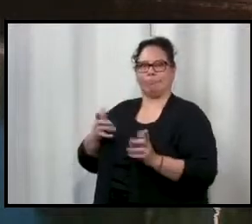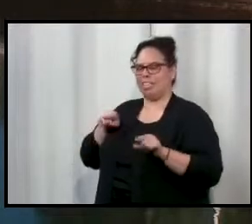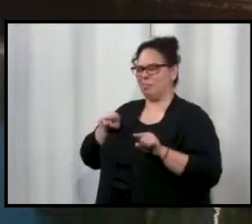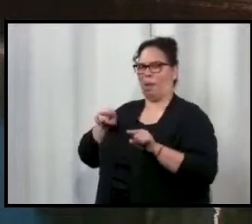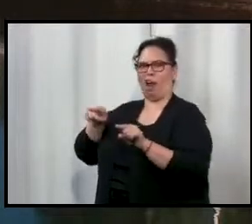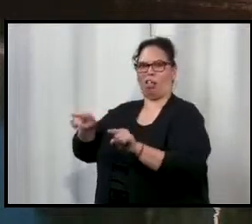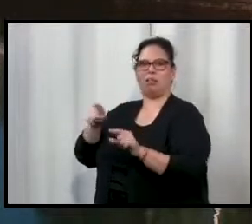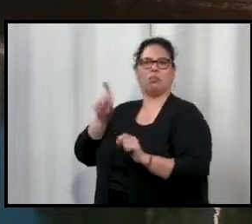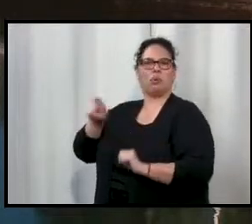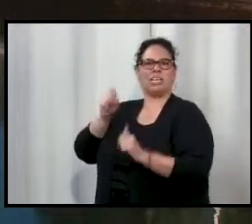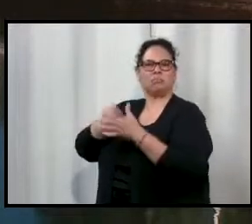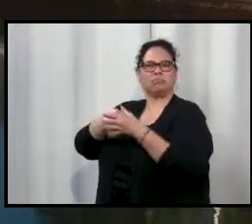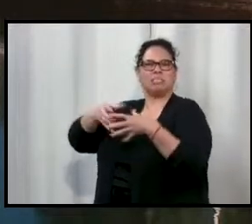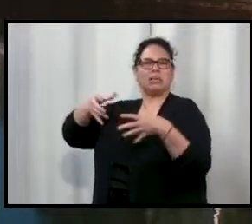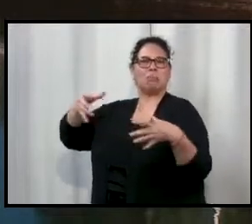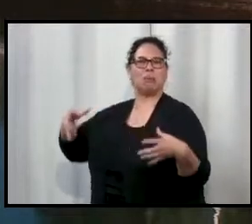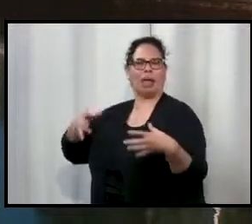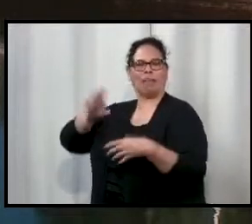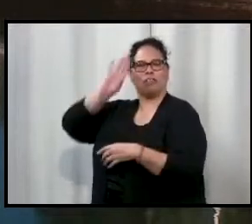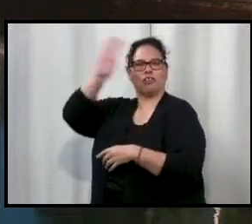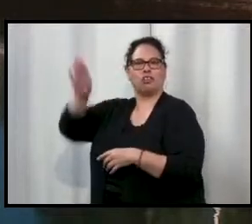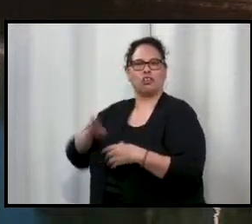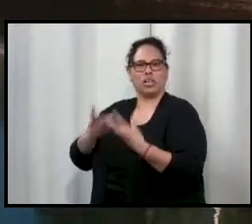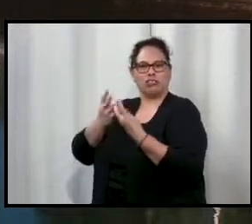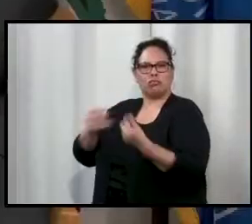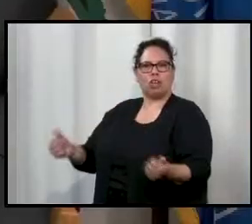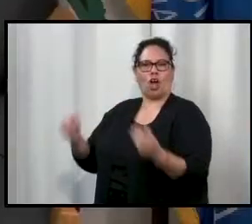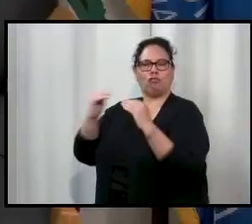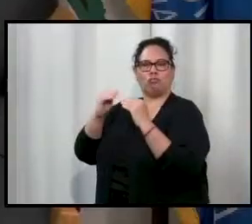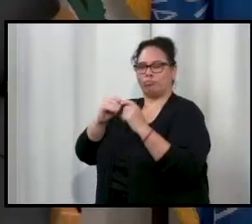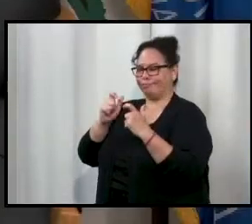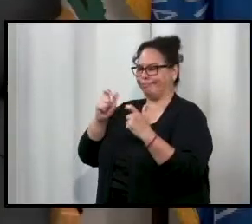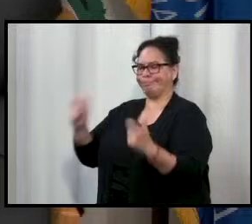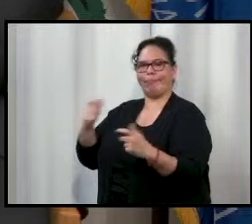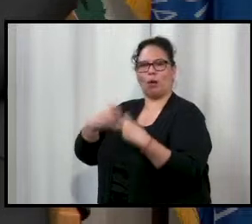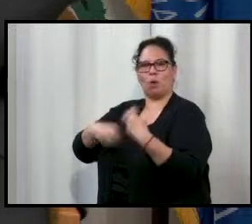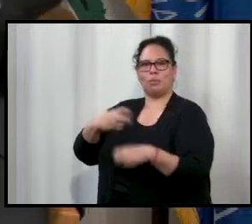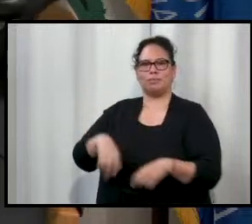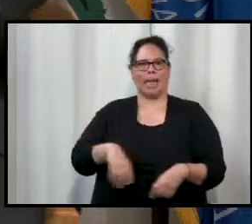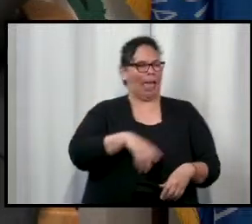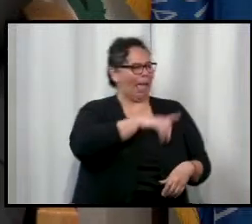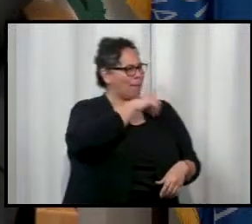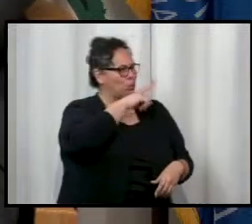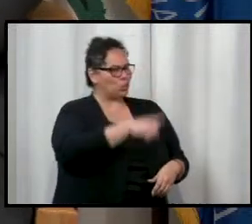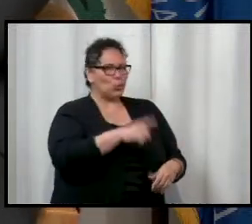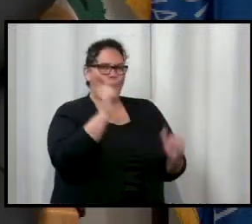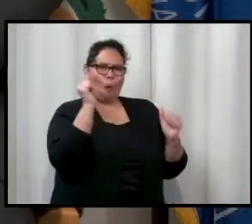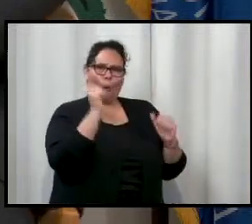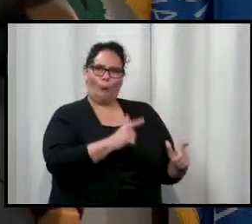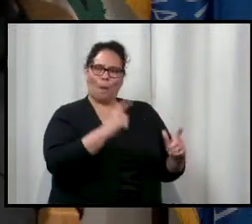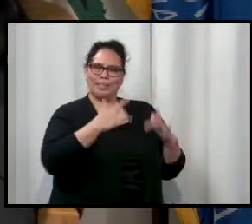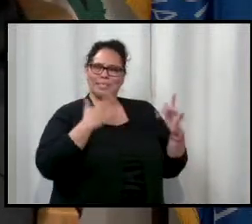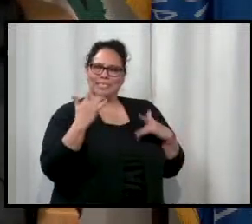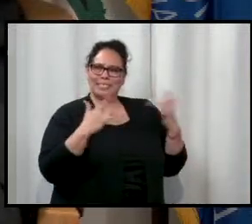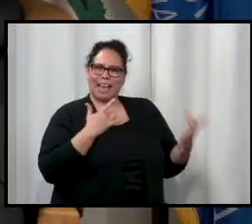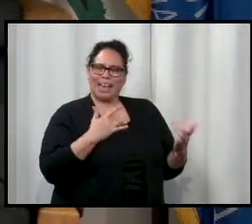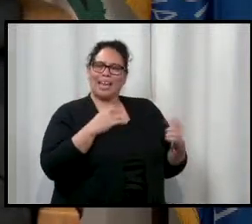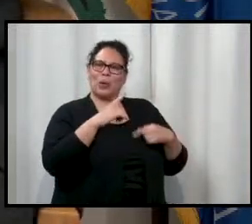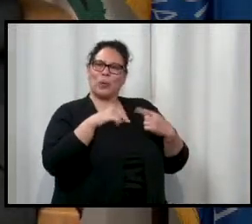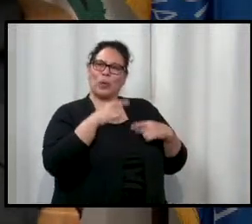expanding for the future and getting ready to solve even more larger problems. Absolutely. Well, I think all of this is exciting, and when you